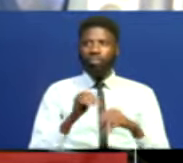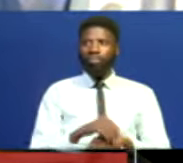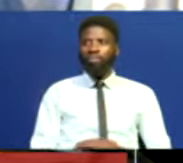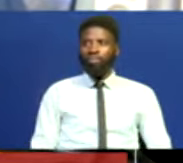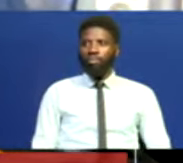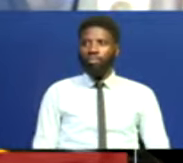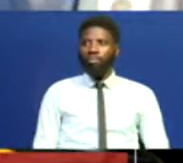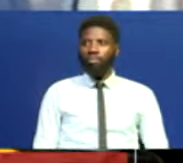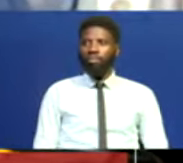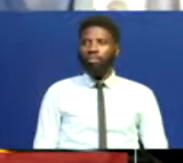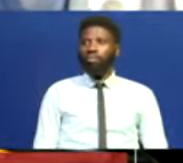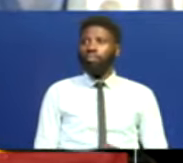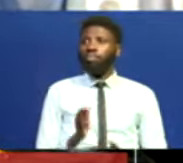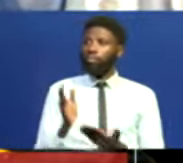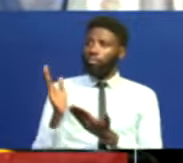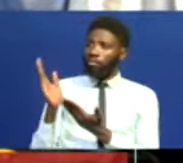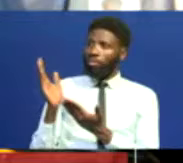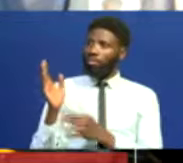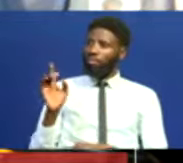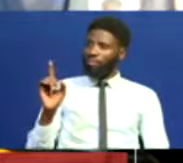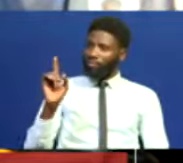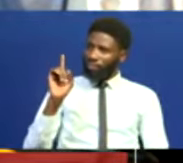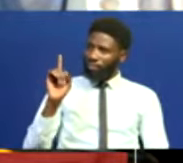Yeah, that is the first Kikuyu banger